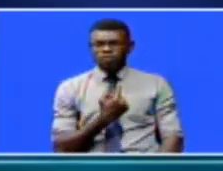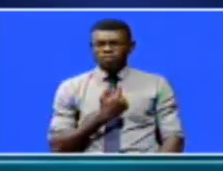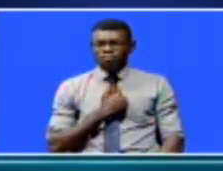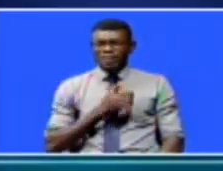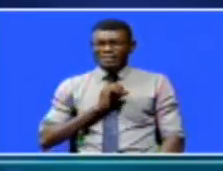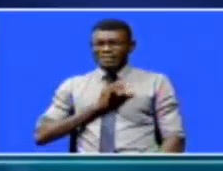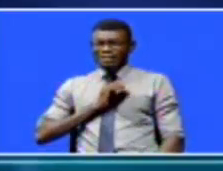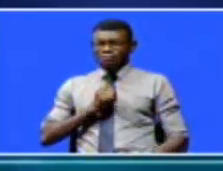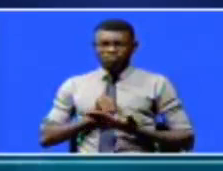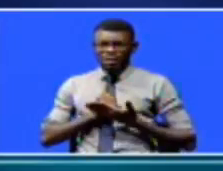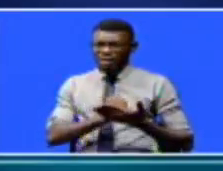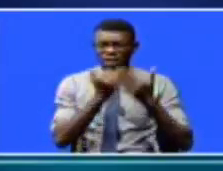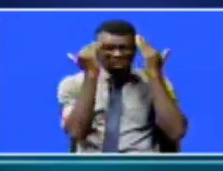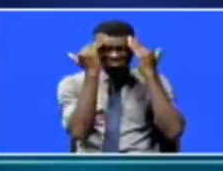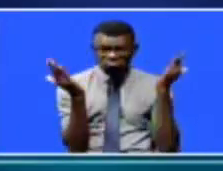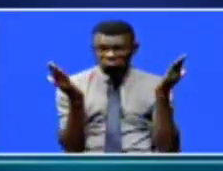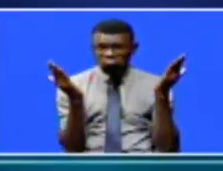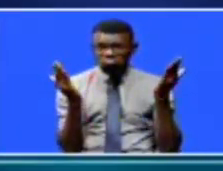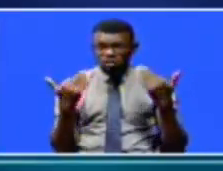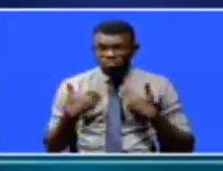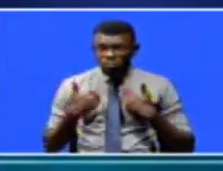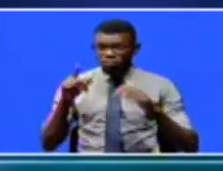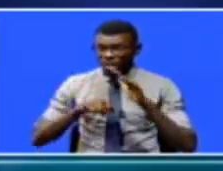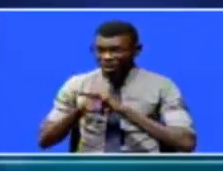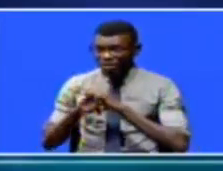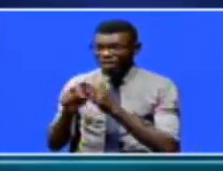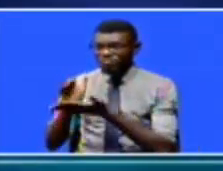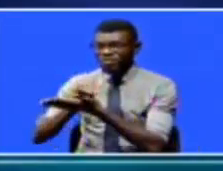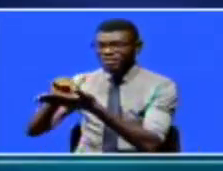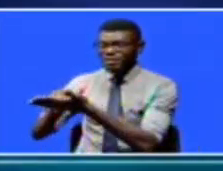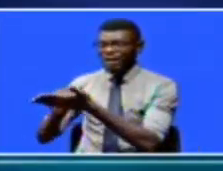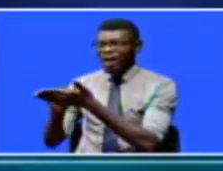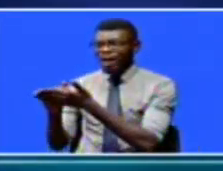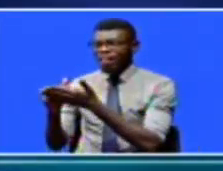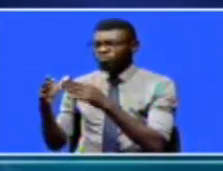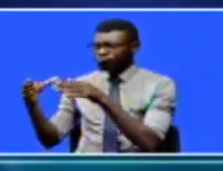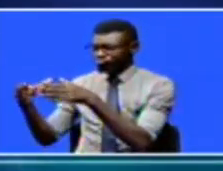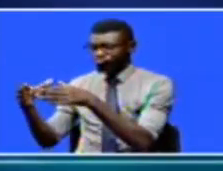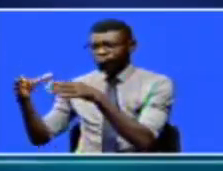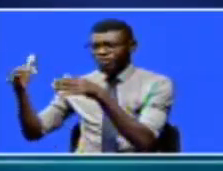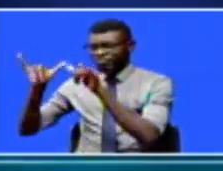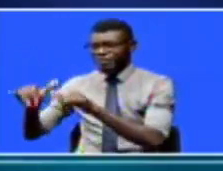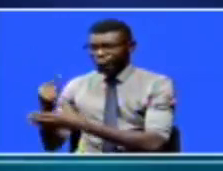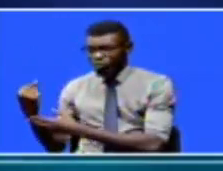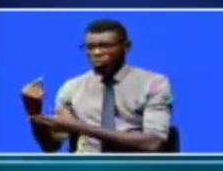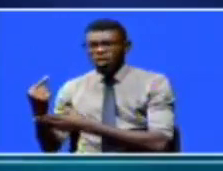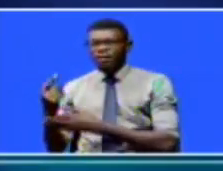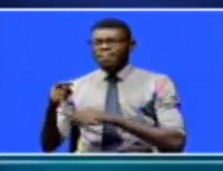help? Everyone accessing the isolation unit has to be fully gowned, the camera crew included.